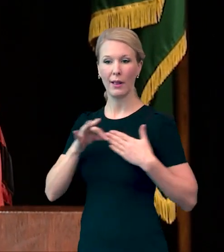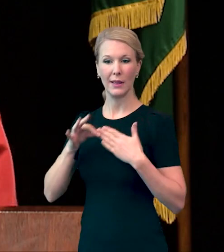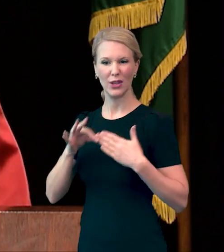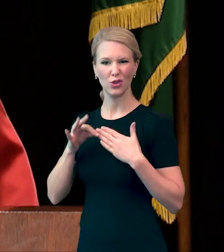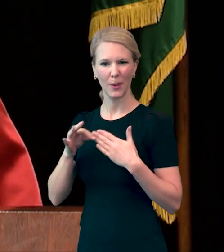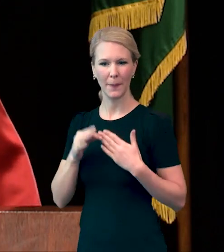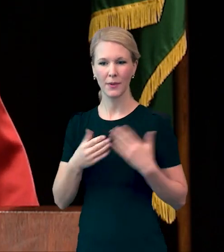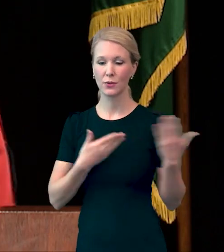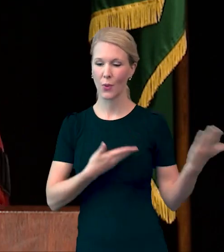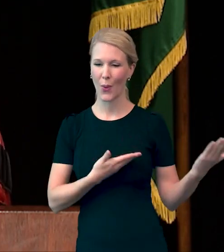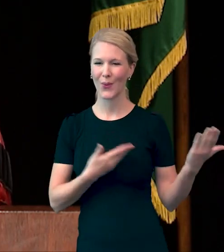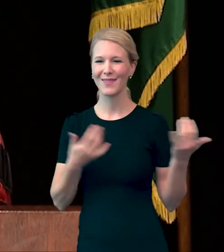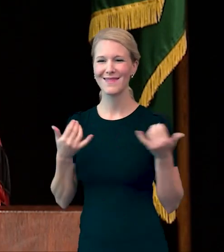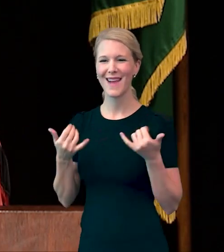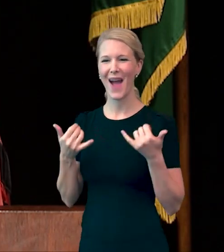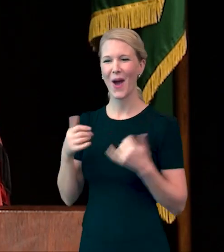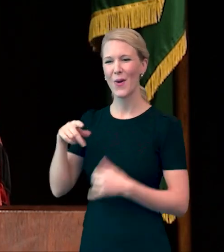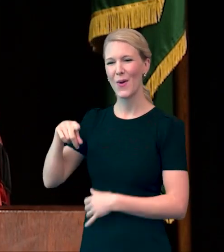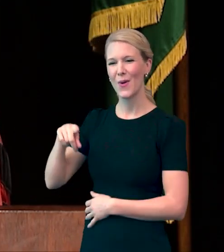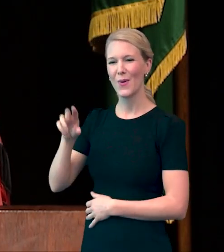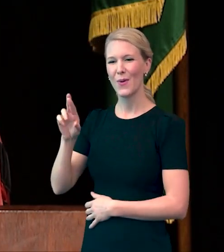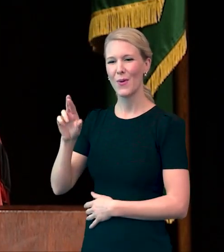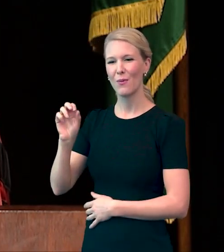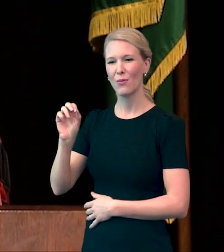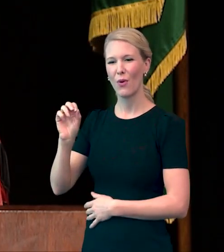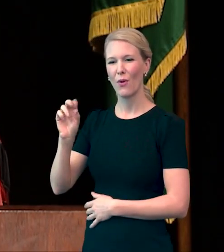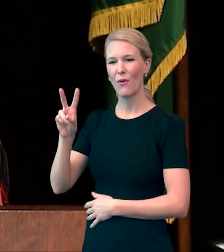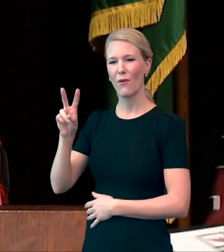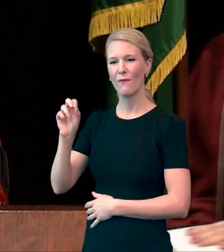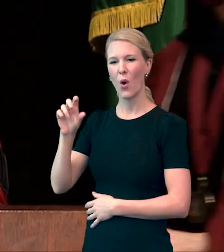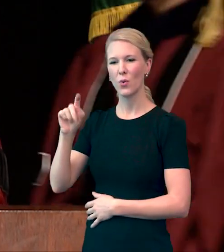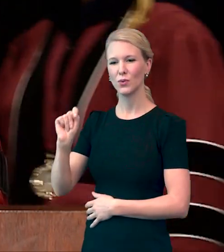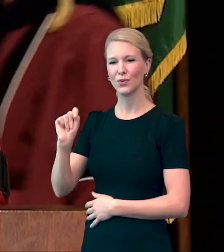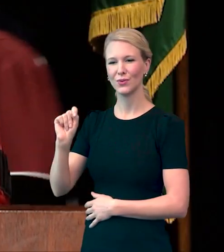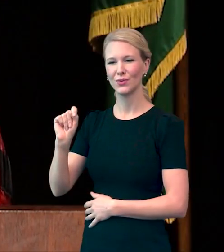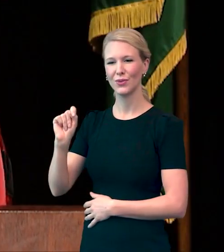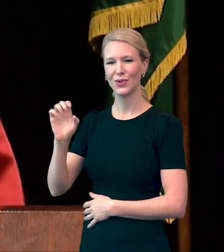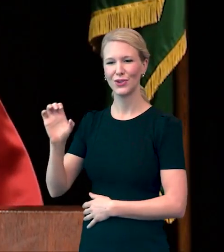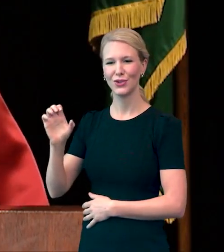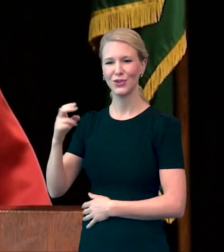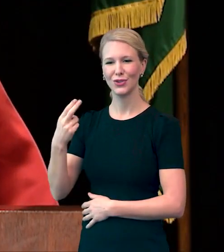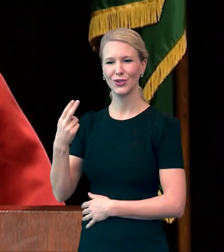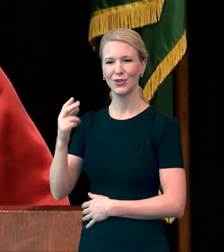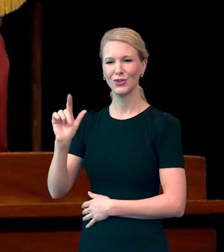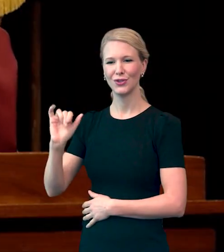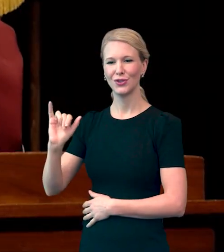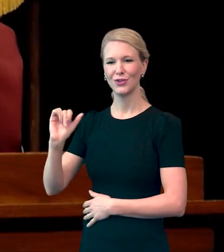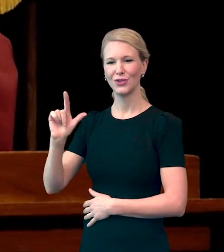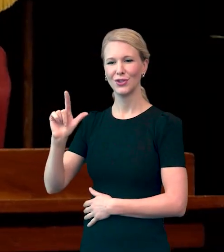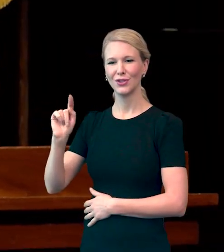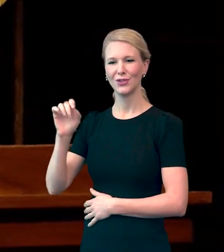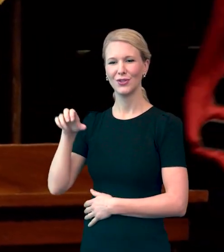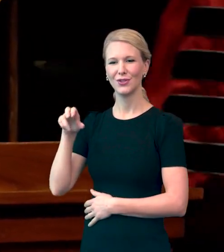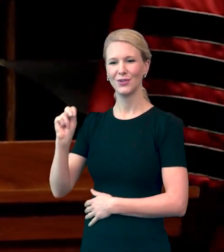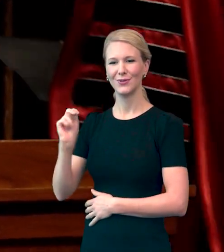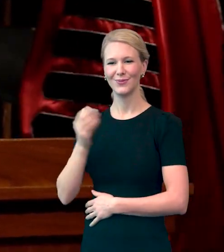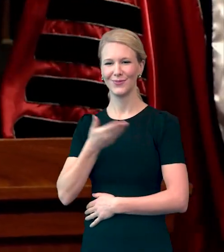to Elizabeth Chilton, Provost and Executive Vice President of Washington State University. Provost Chilton.